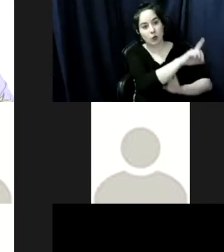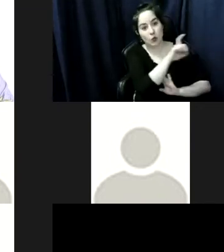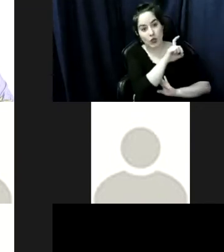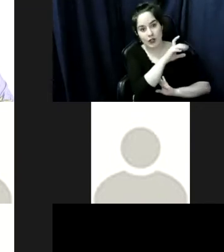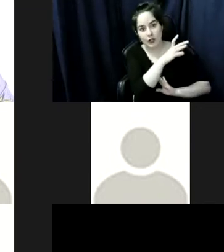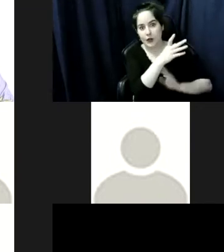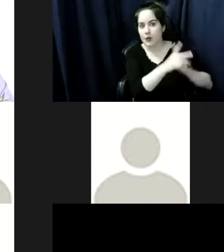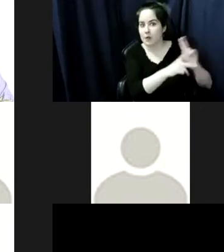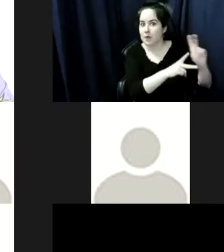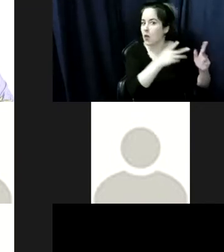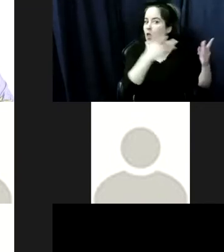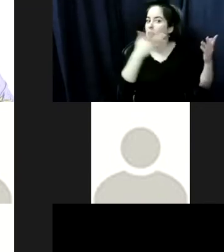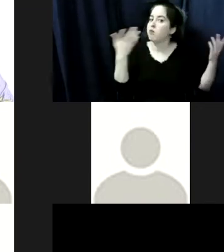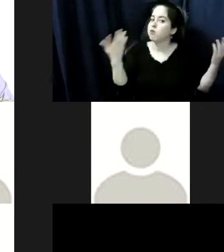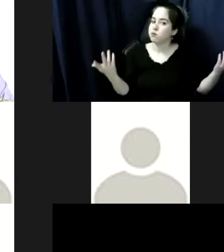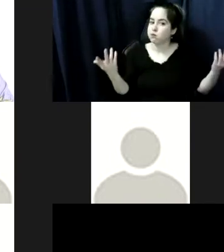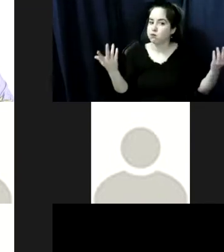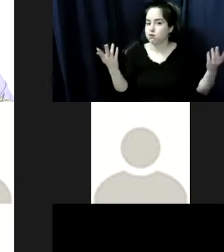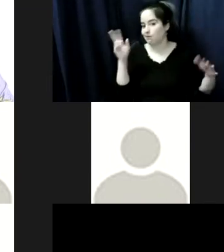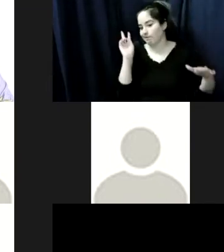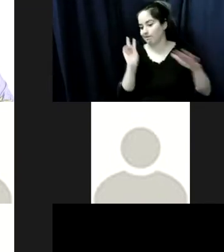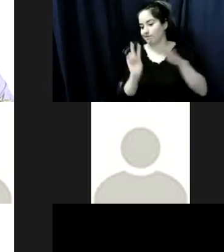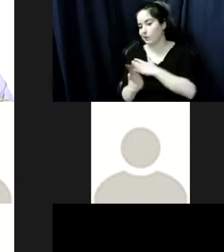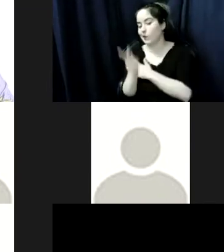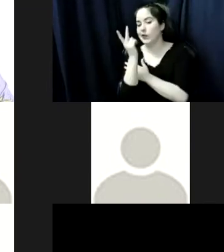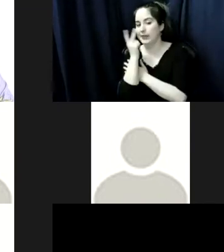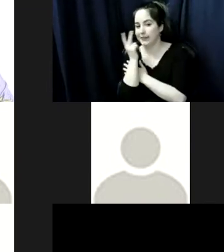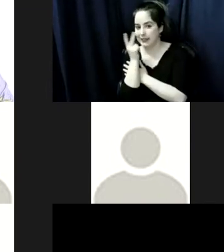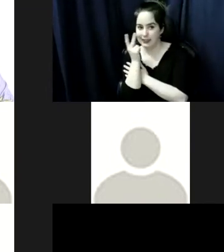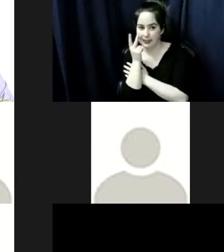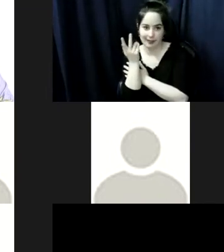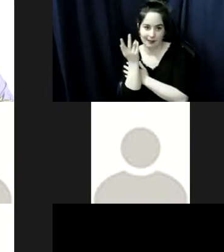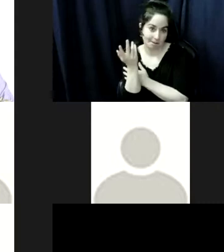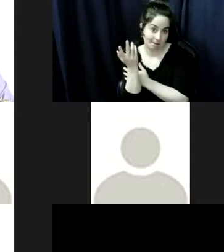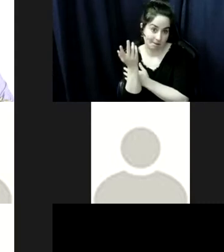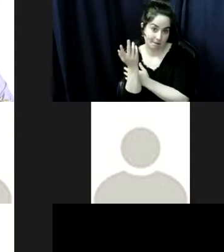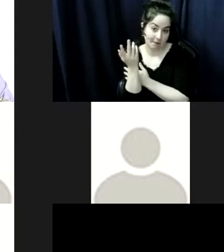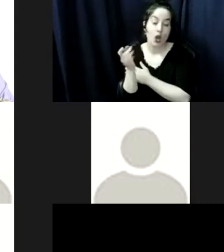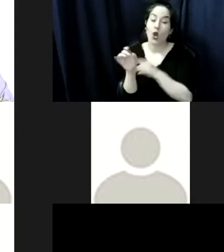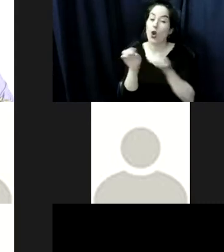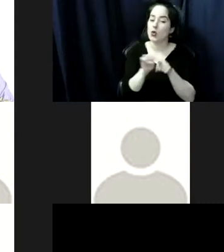on how this all plays out and when it is that you end up doing your project.